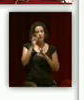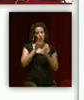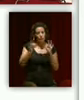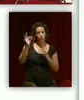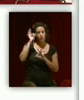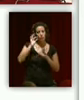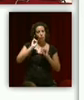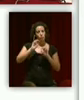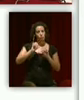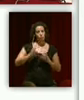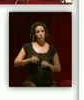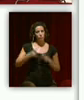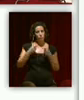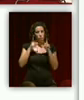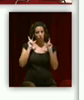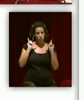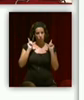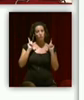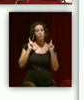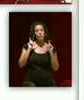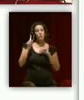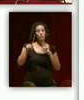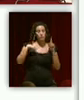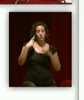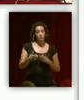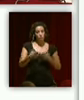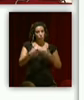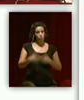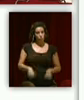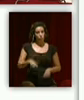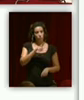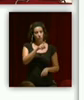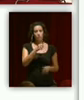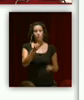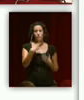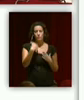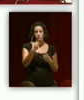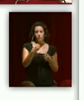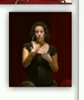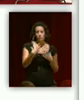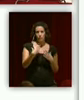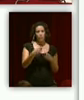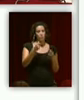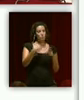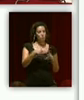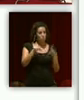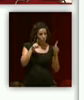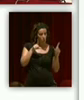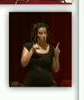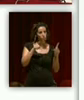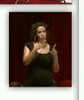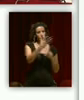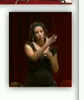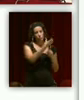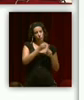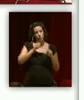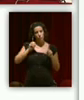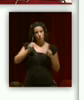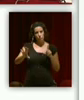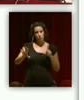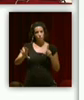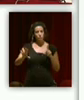and you introduce the information of this blog, and they will automatically provide the